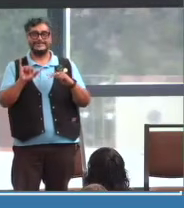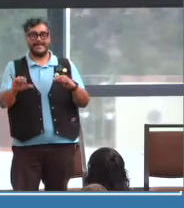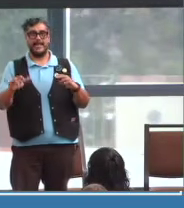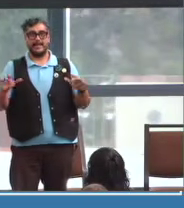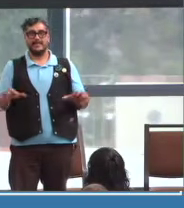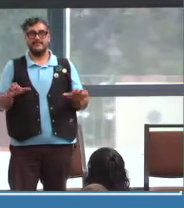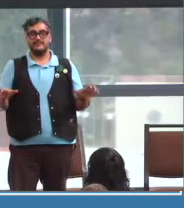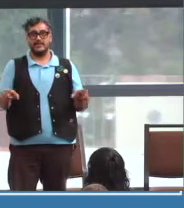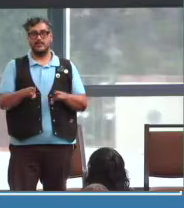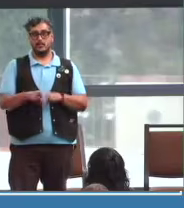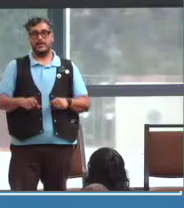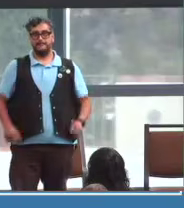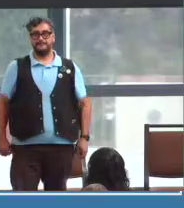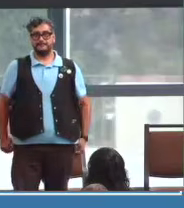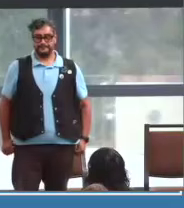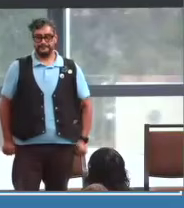well.